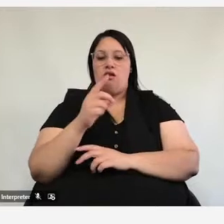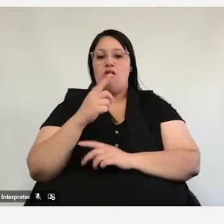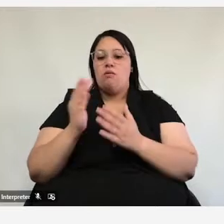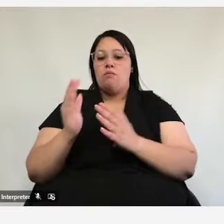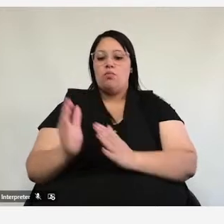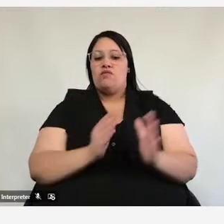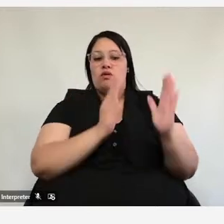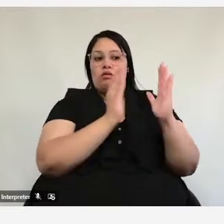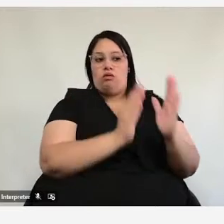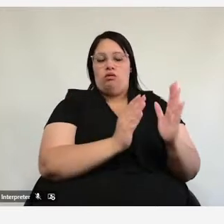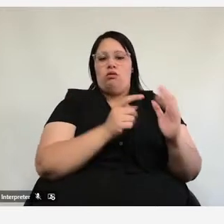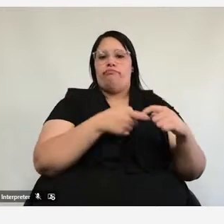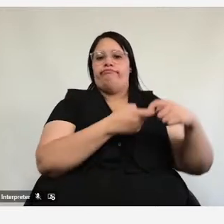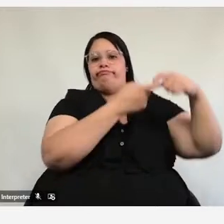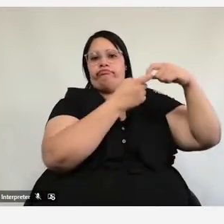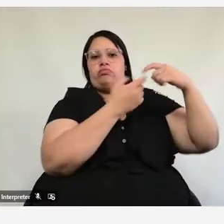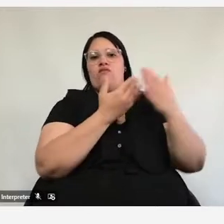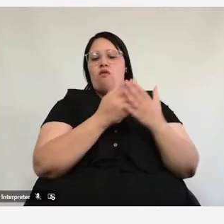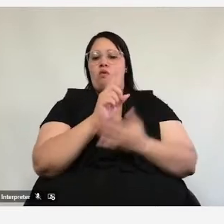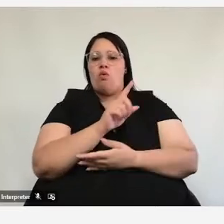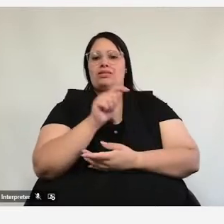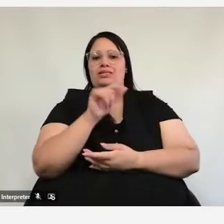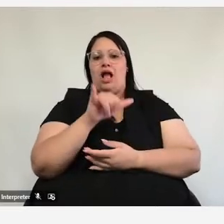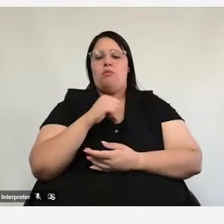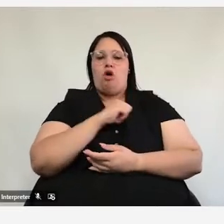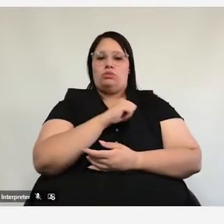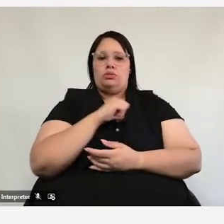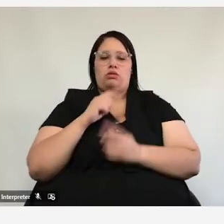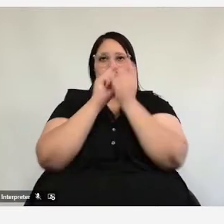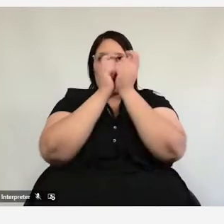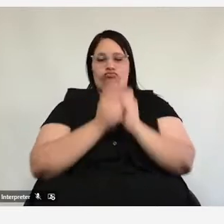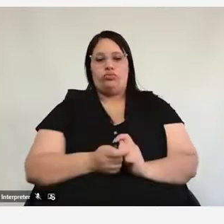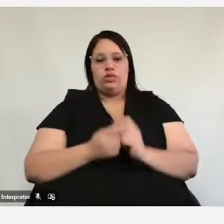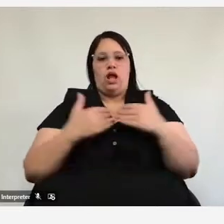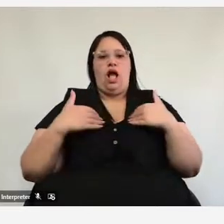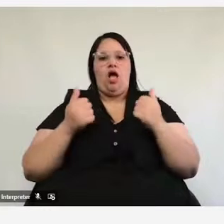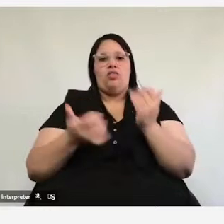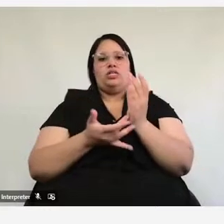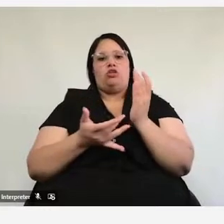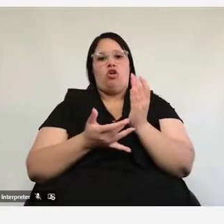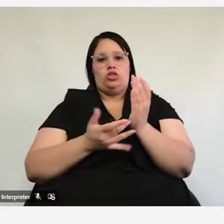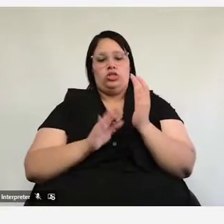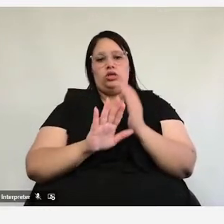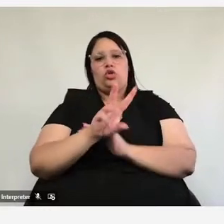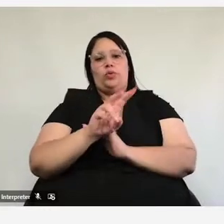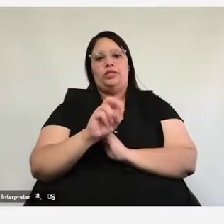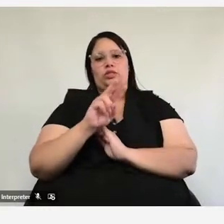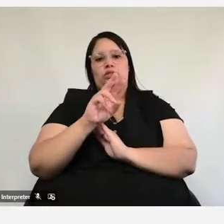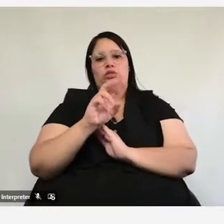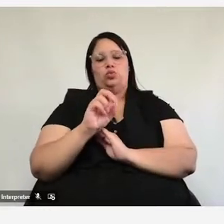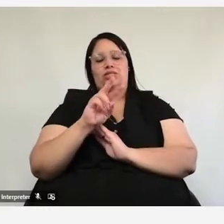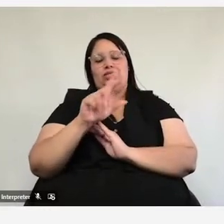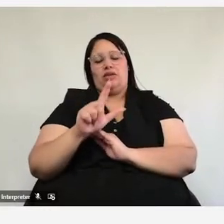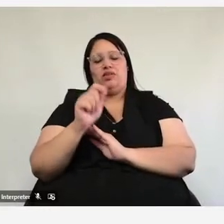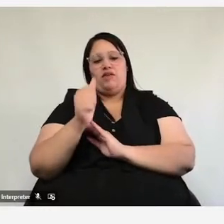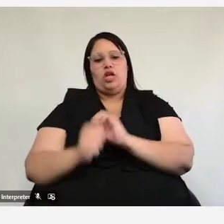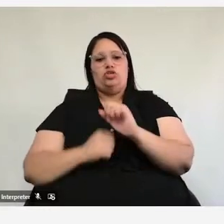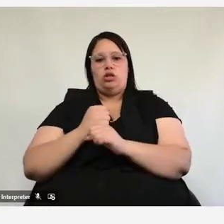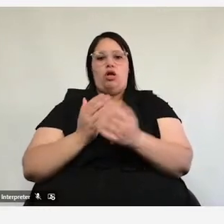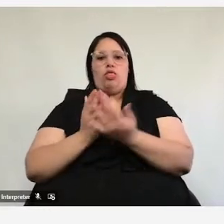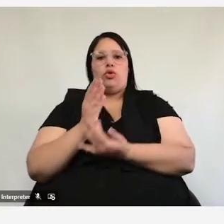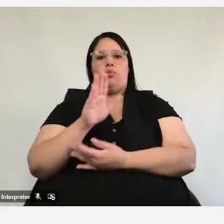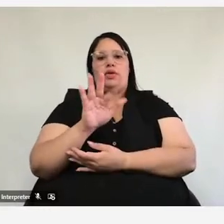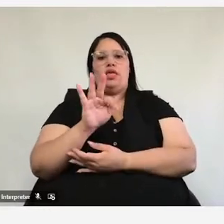provisionally ring-fenced and allocated for the Tygerberg Hospital redevelopment health technology in the 2027 financial year through BFI